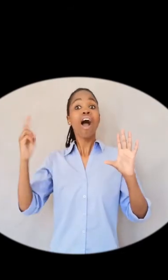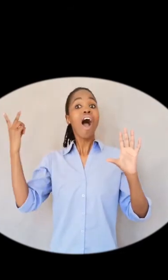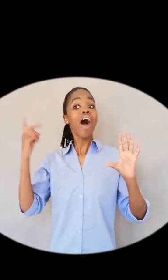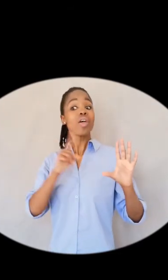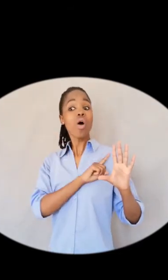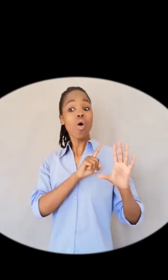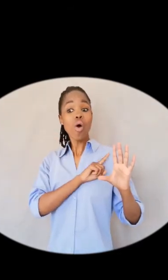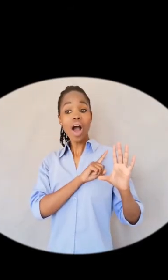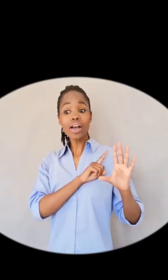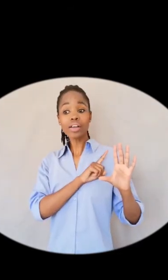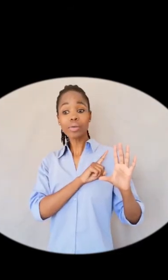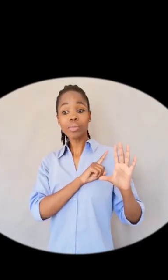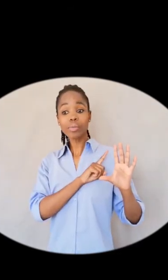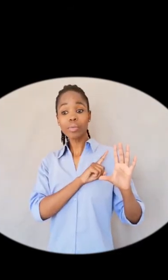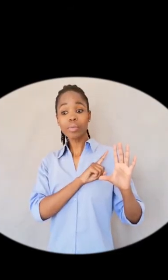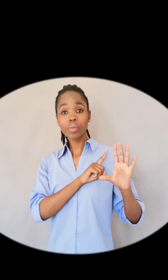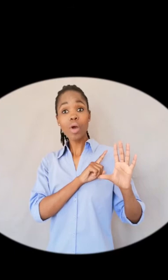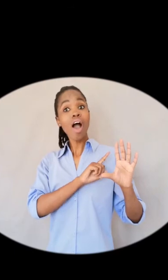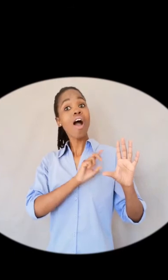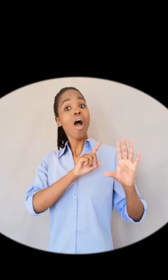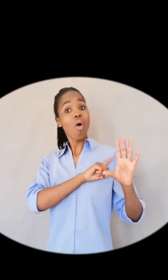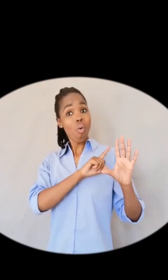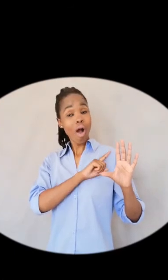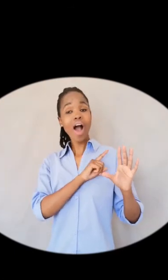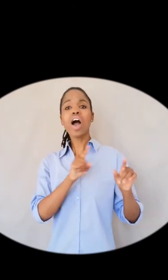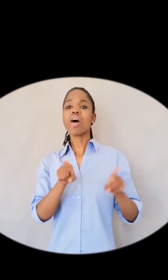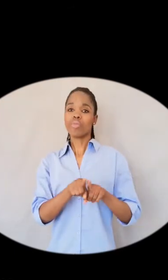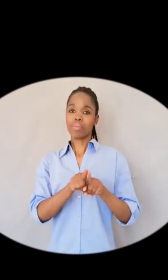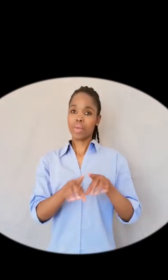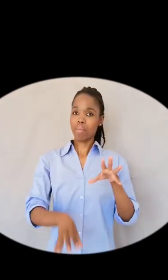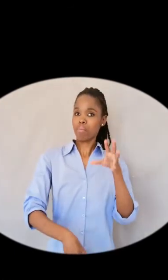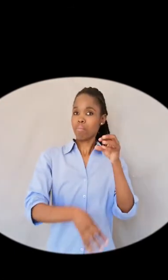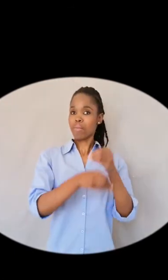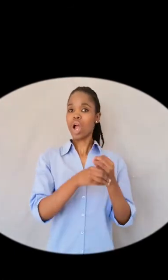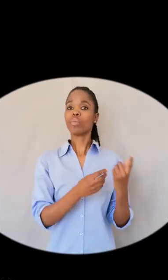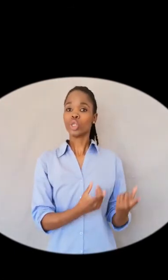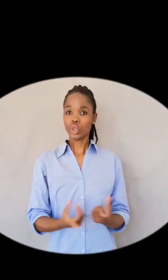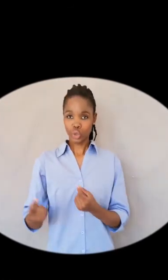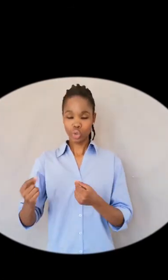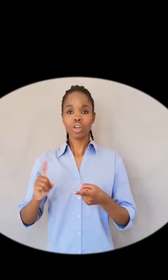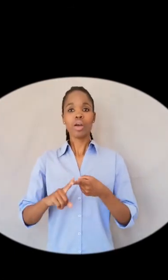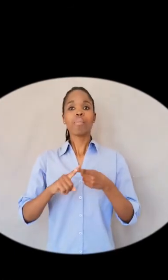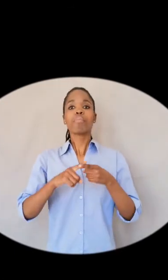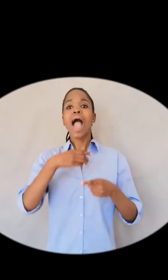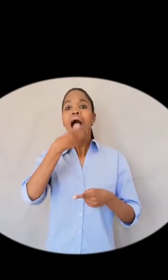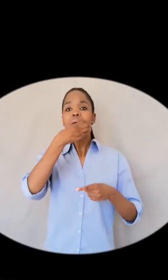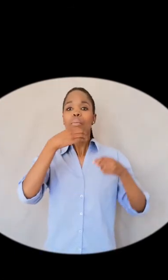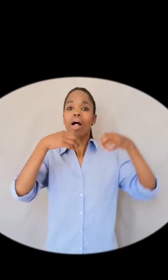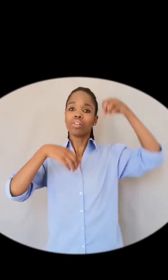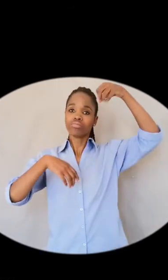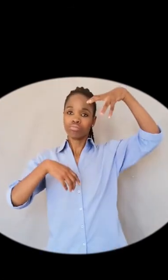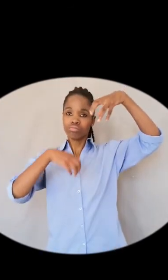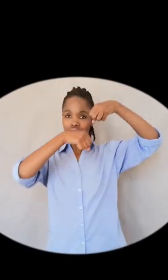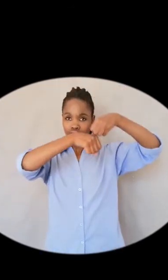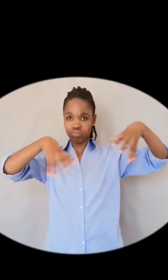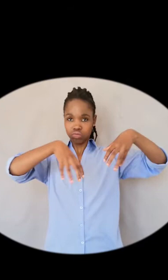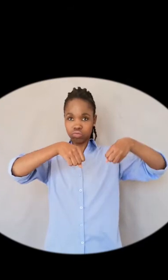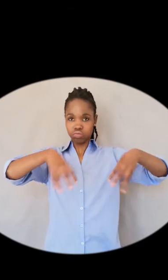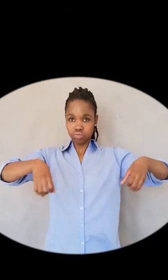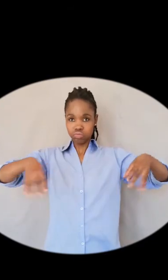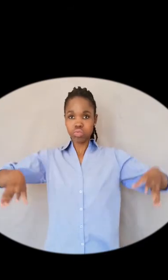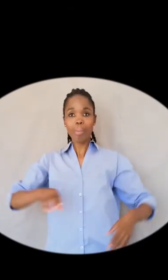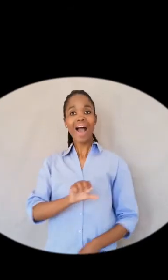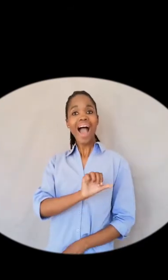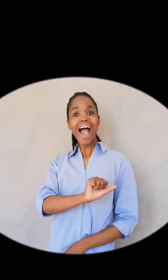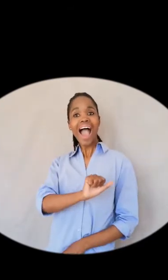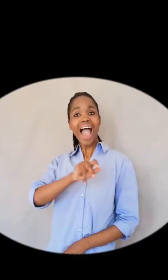soon as you add your podcast to Apple Podcasts, what it does is it syndicates across all podcast apps. So there's stuff